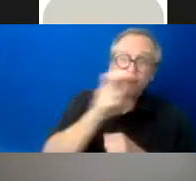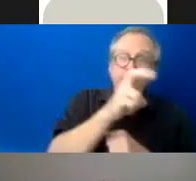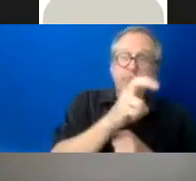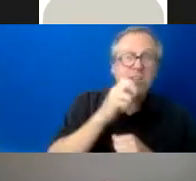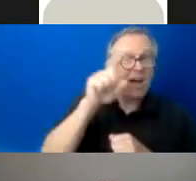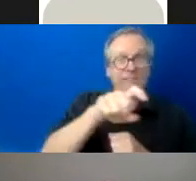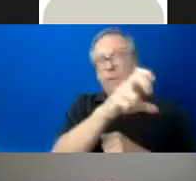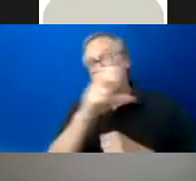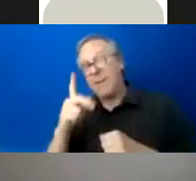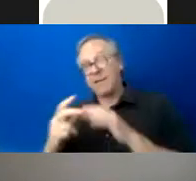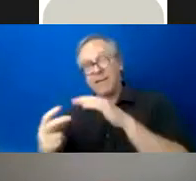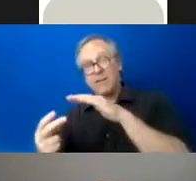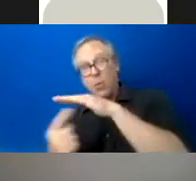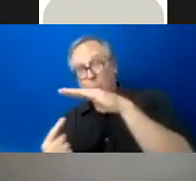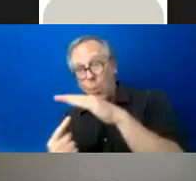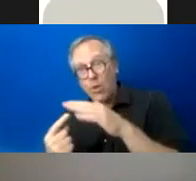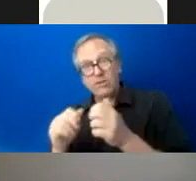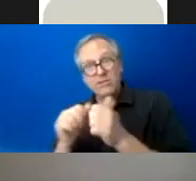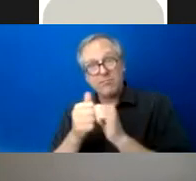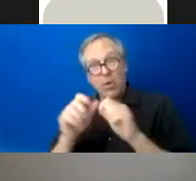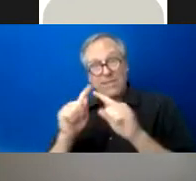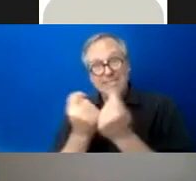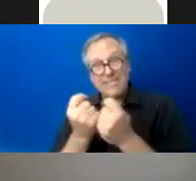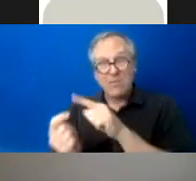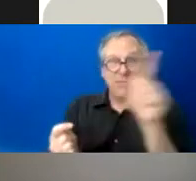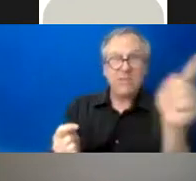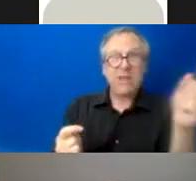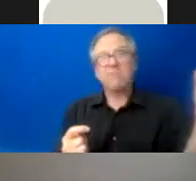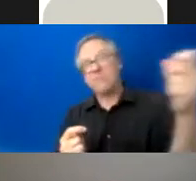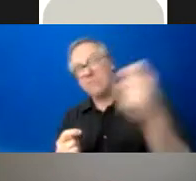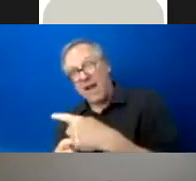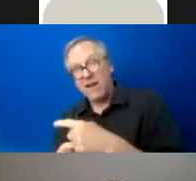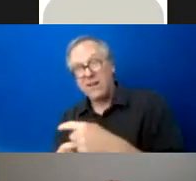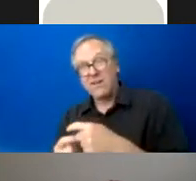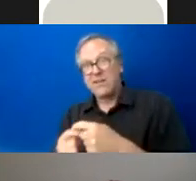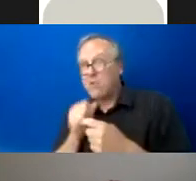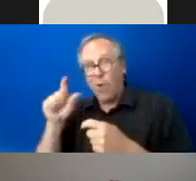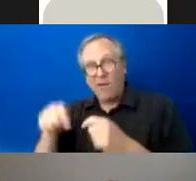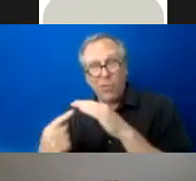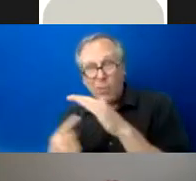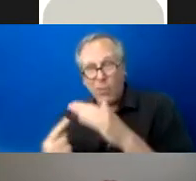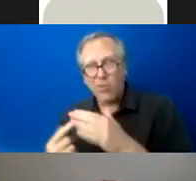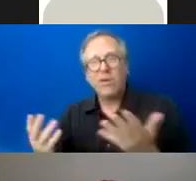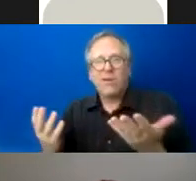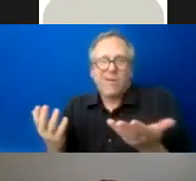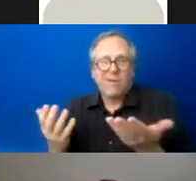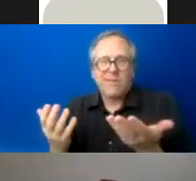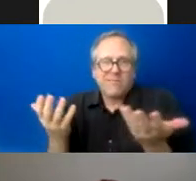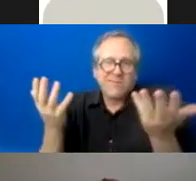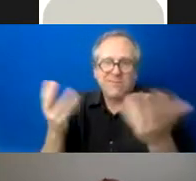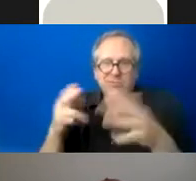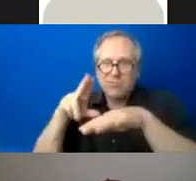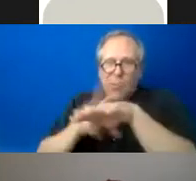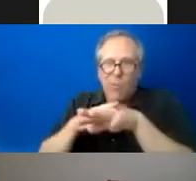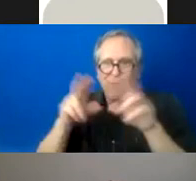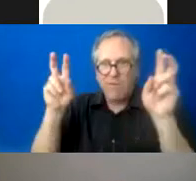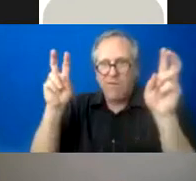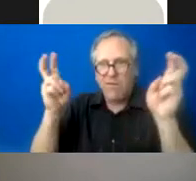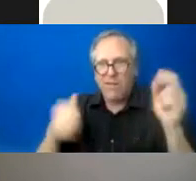quarantine when you get back. And life will just appear more like normal, which is so great. You know, that's all of us want at this point in time.